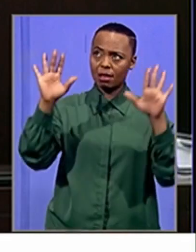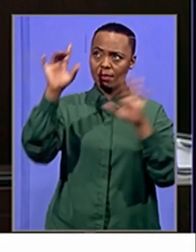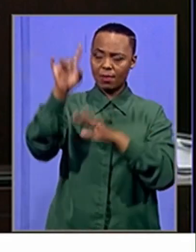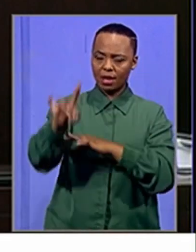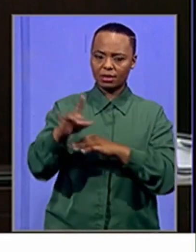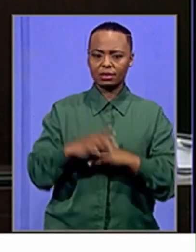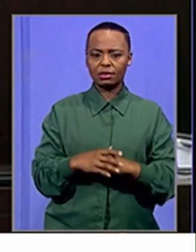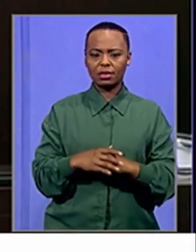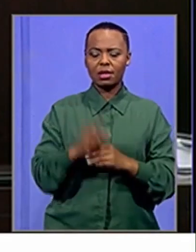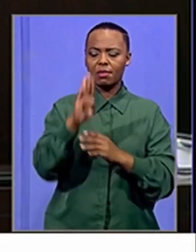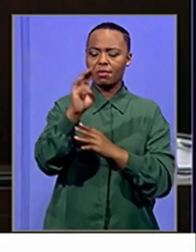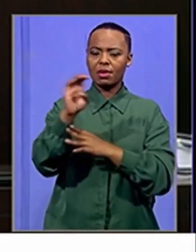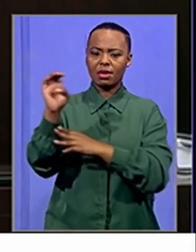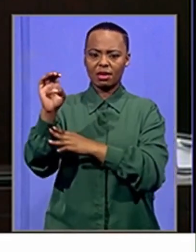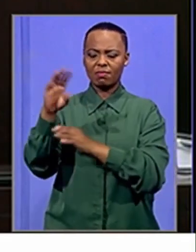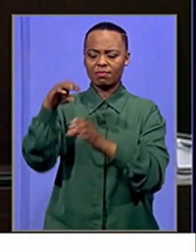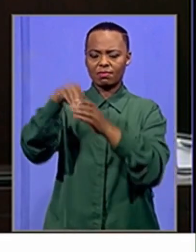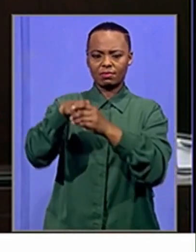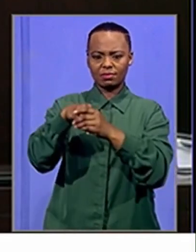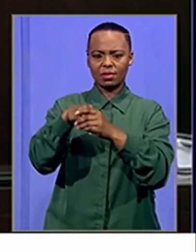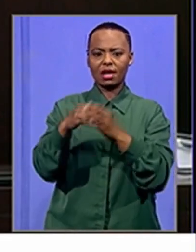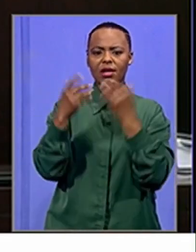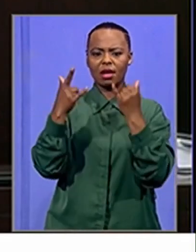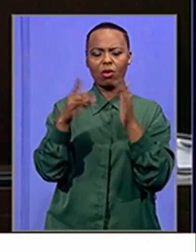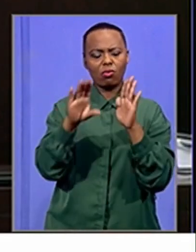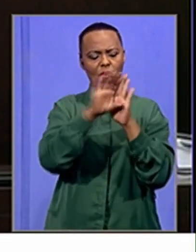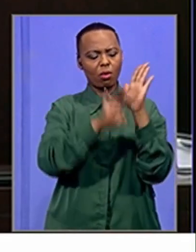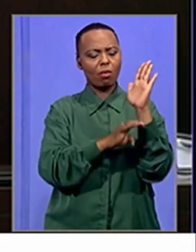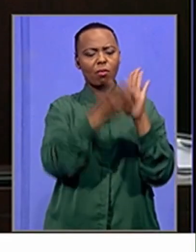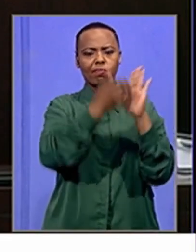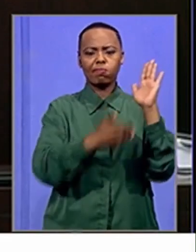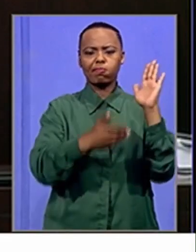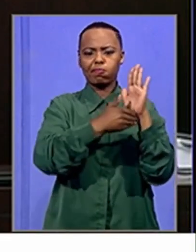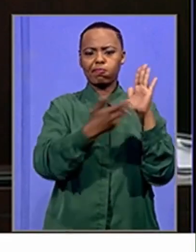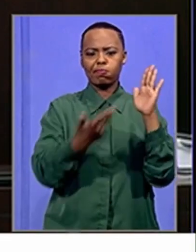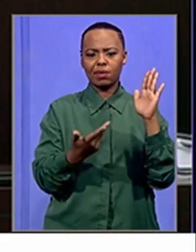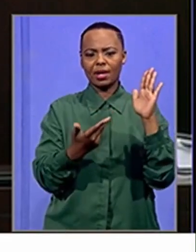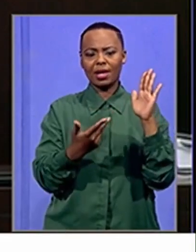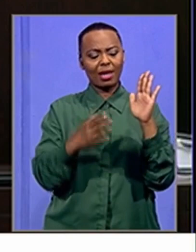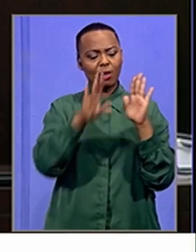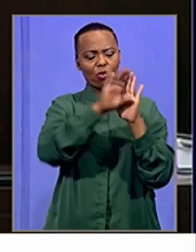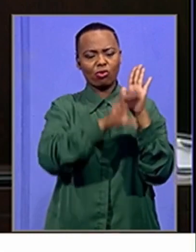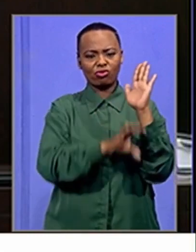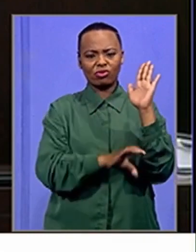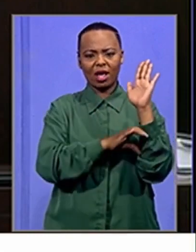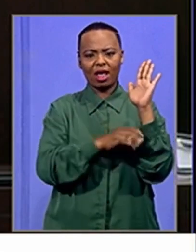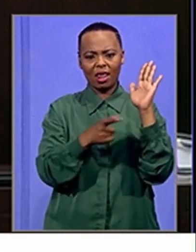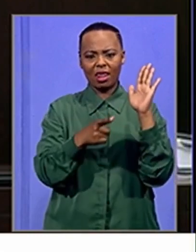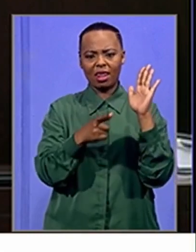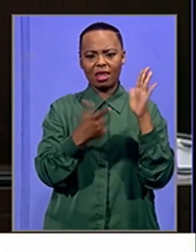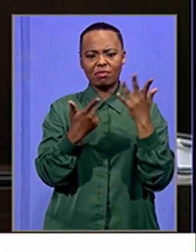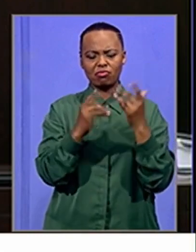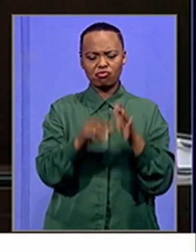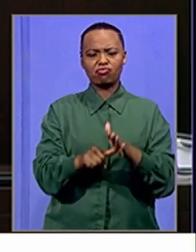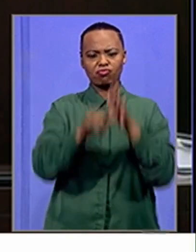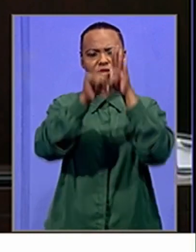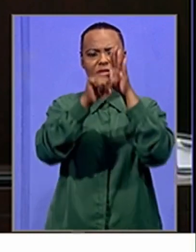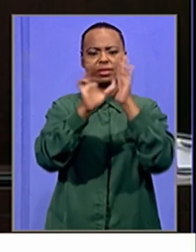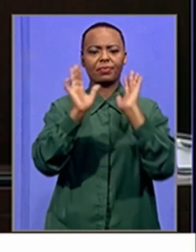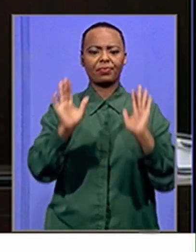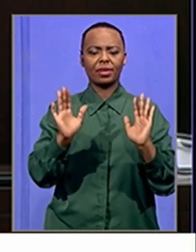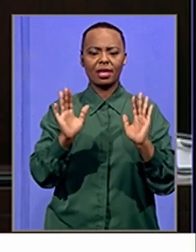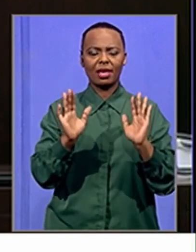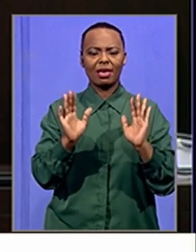of BEE is enshrined in our constitution. It is a constitutional imperative.